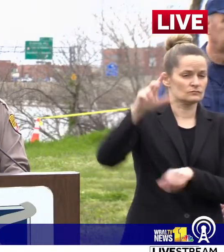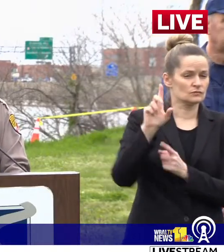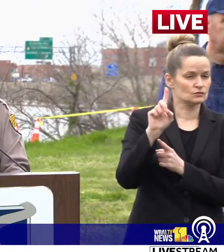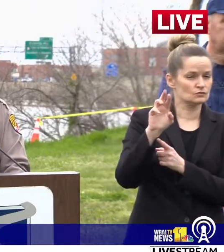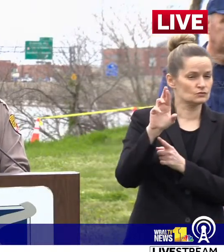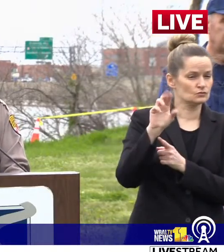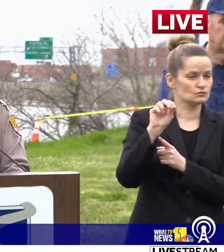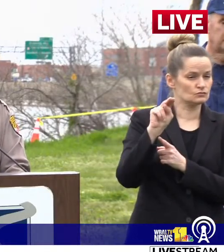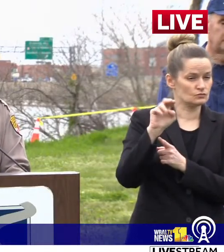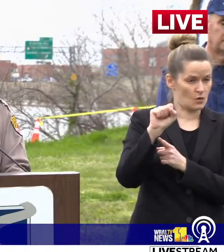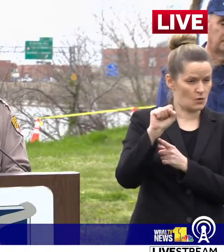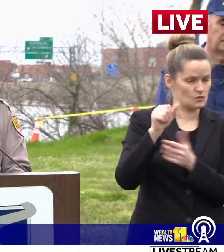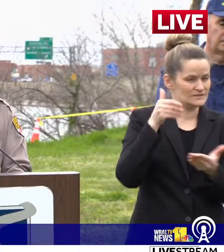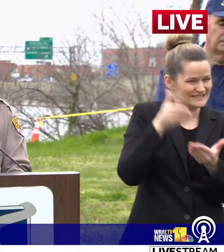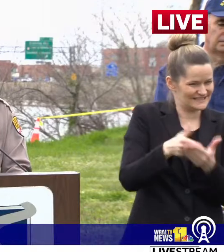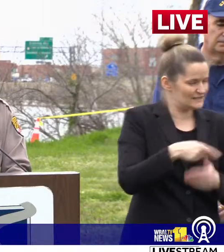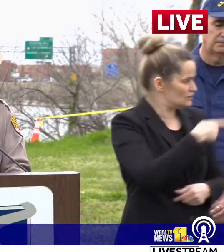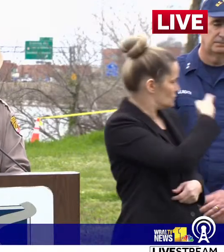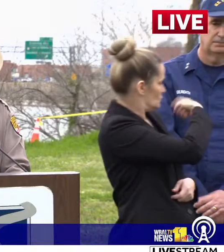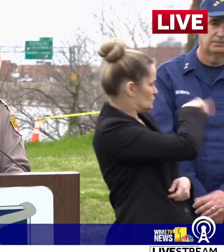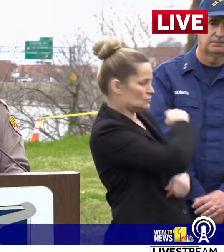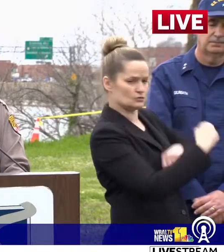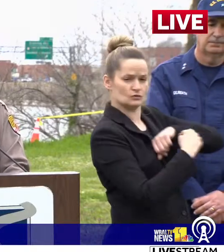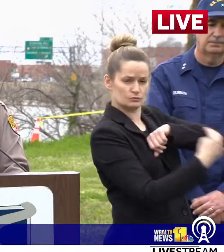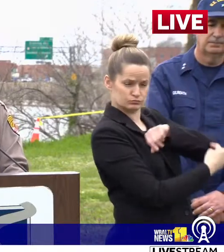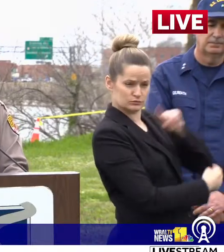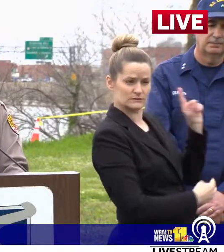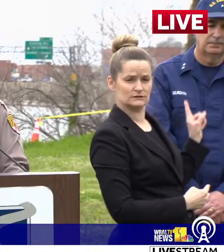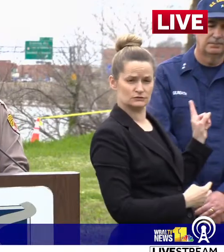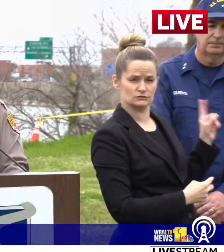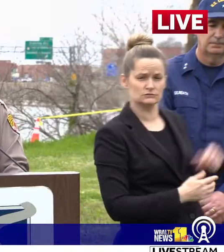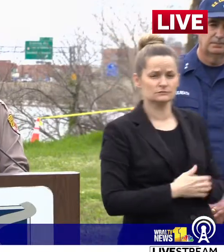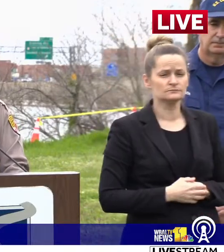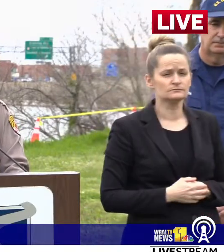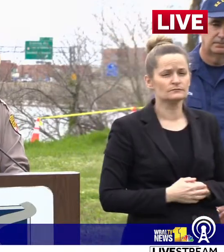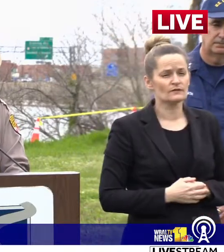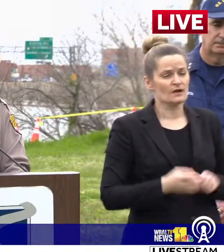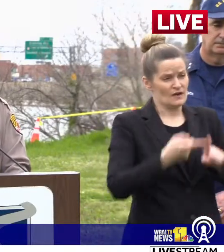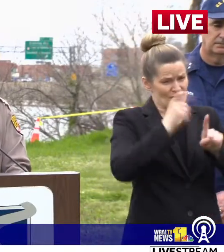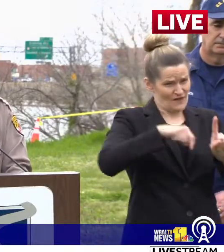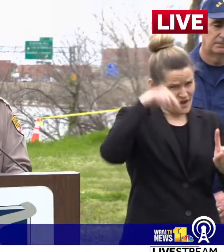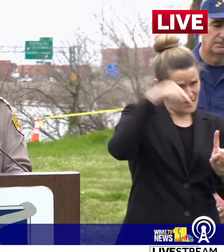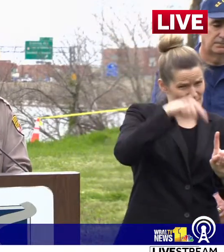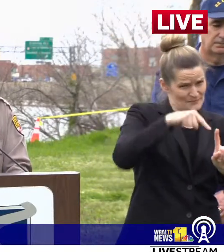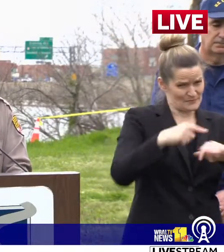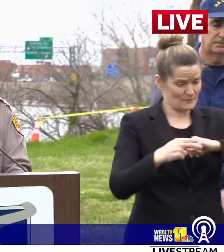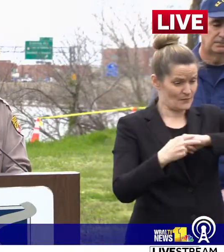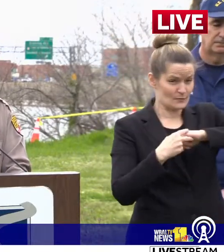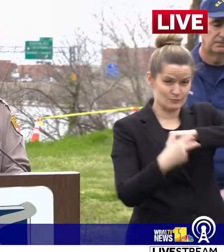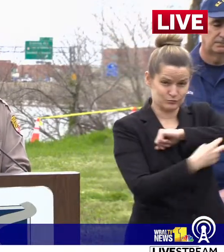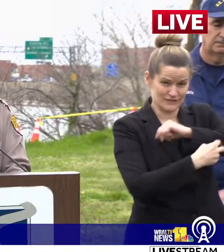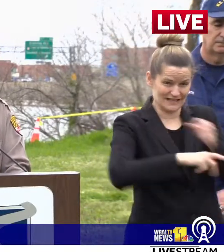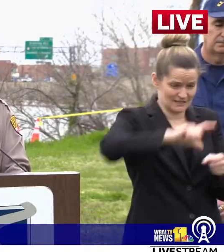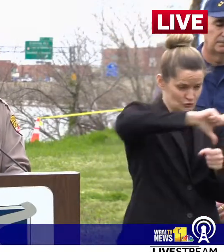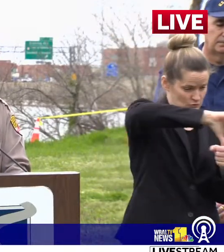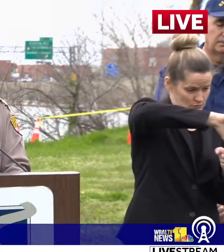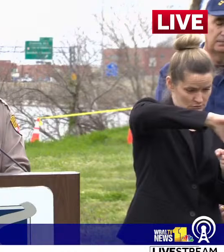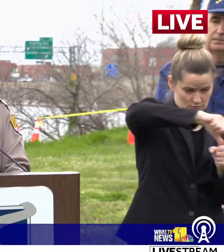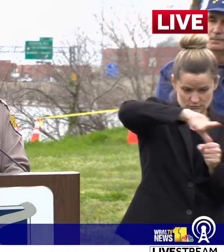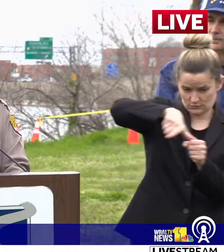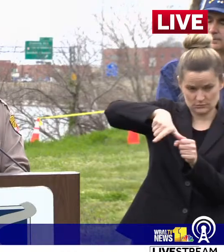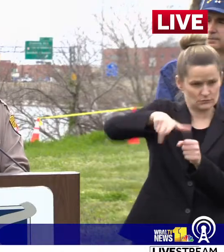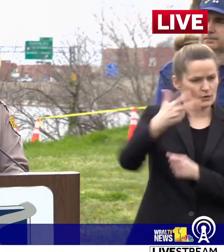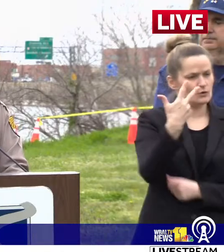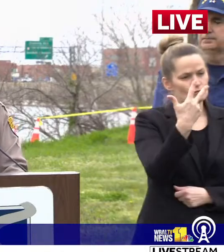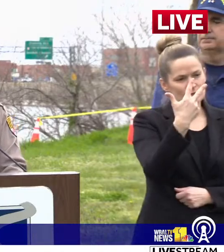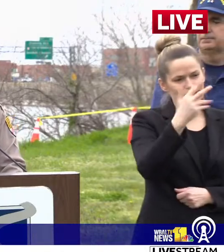collapse. This restriction extends for 3 miles from the center of the bridge in radius and 1,500